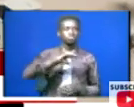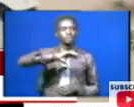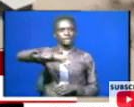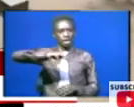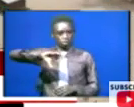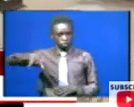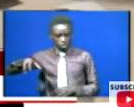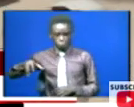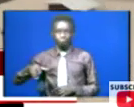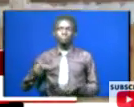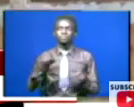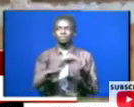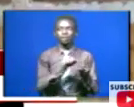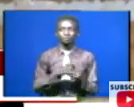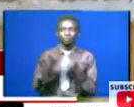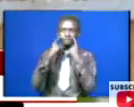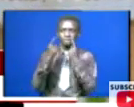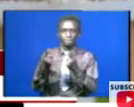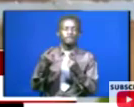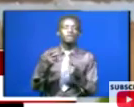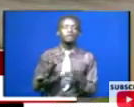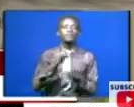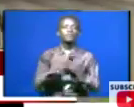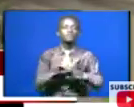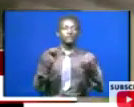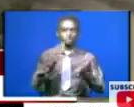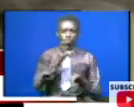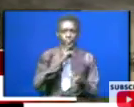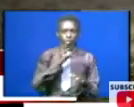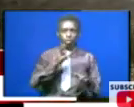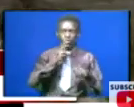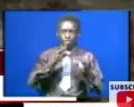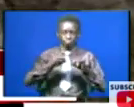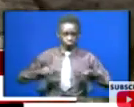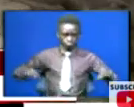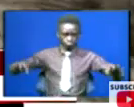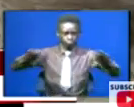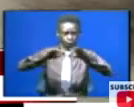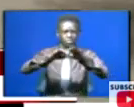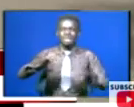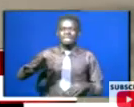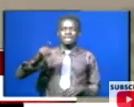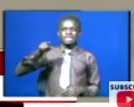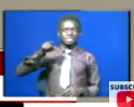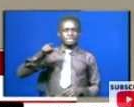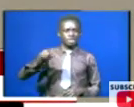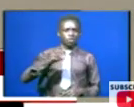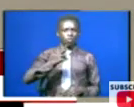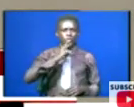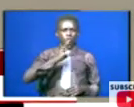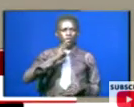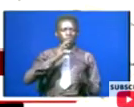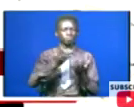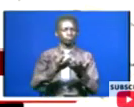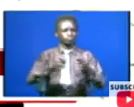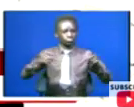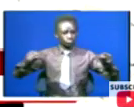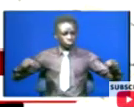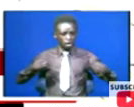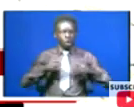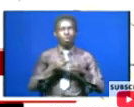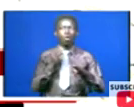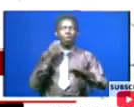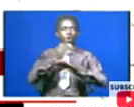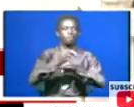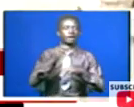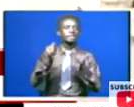a freshwater aquifer. The Napuu aquifer, with a capacity of over 10 billion cubic meters